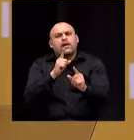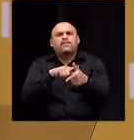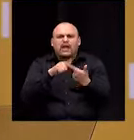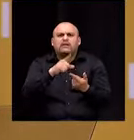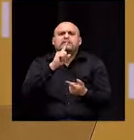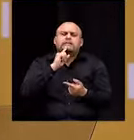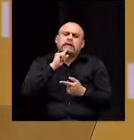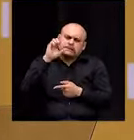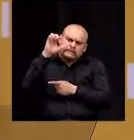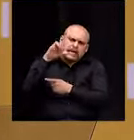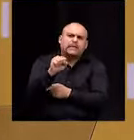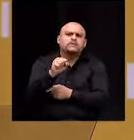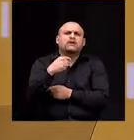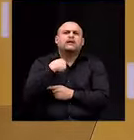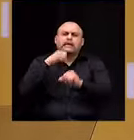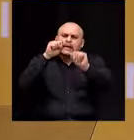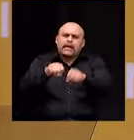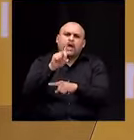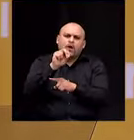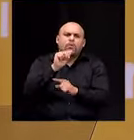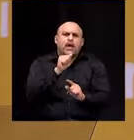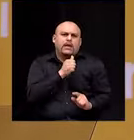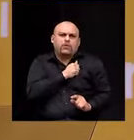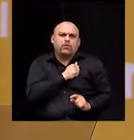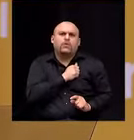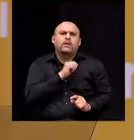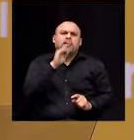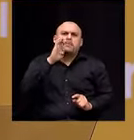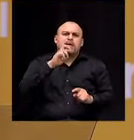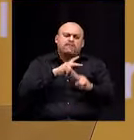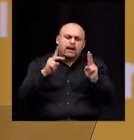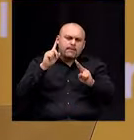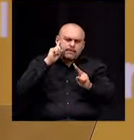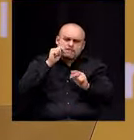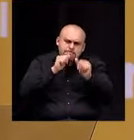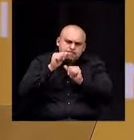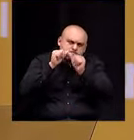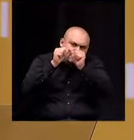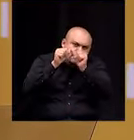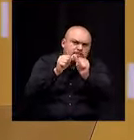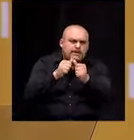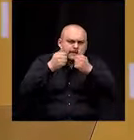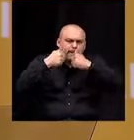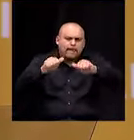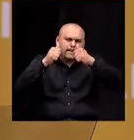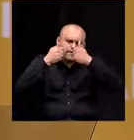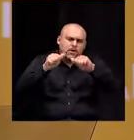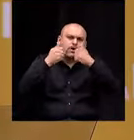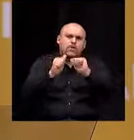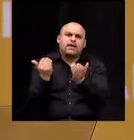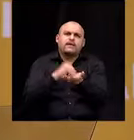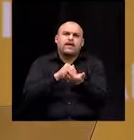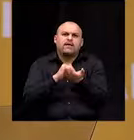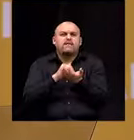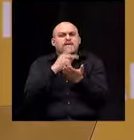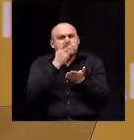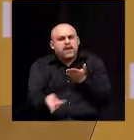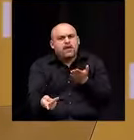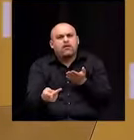yes. Have that can-do attitude and be persistent. Try and try again,